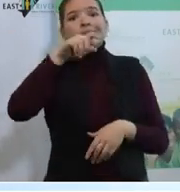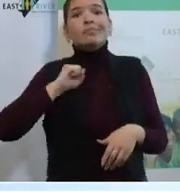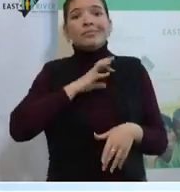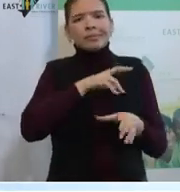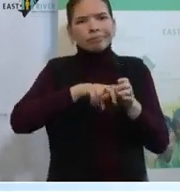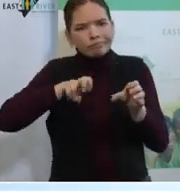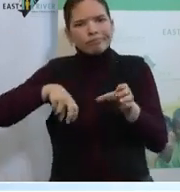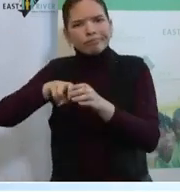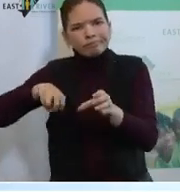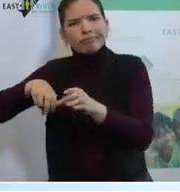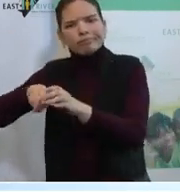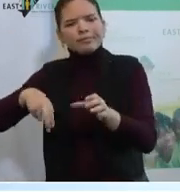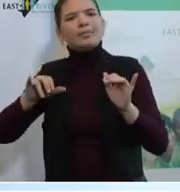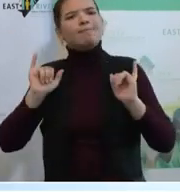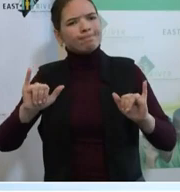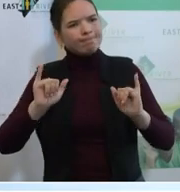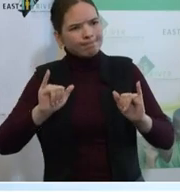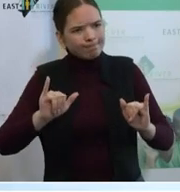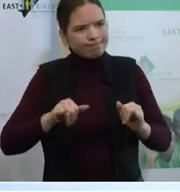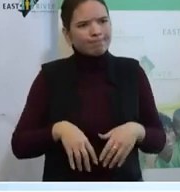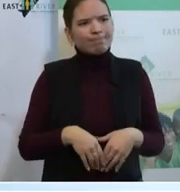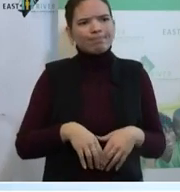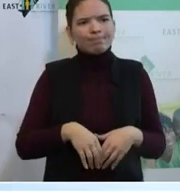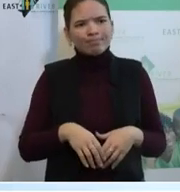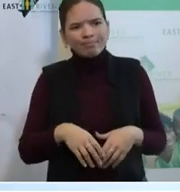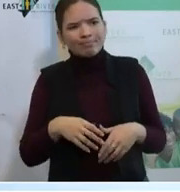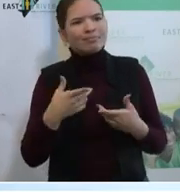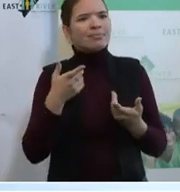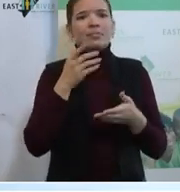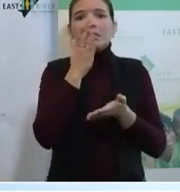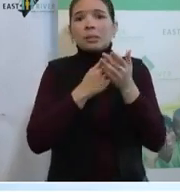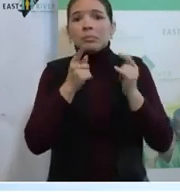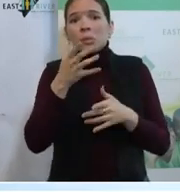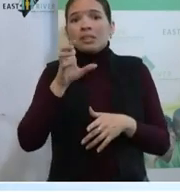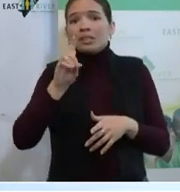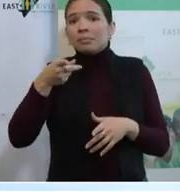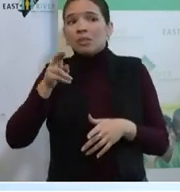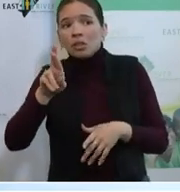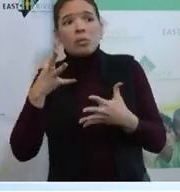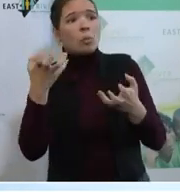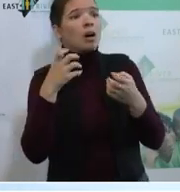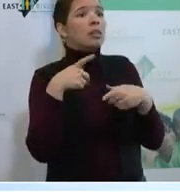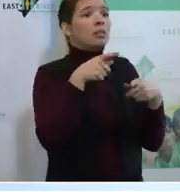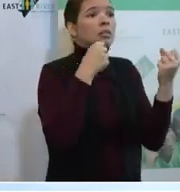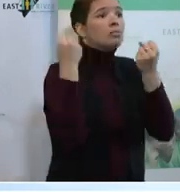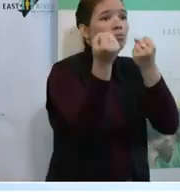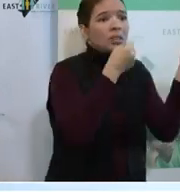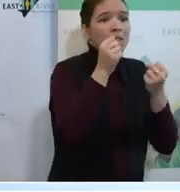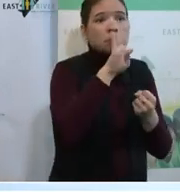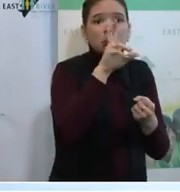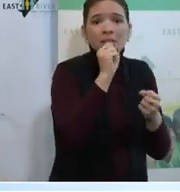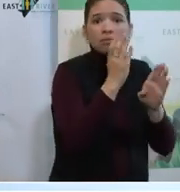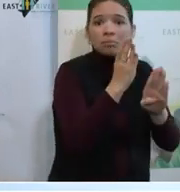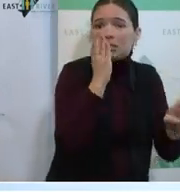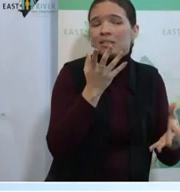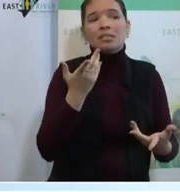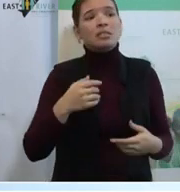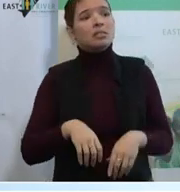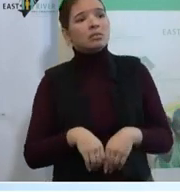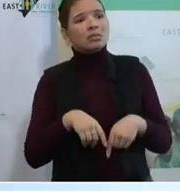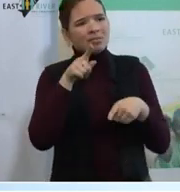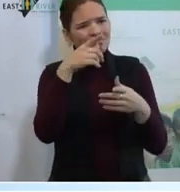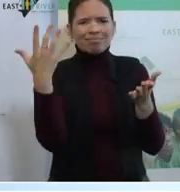DPR, if you want to drive a bus, call us, because we are hiring and we need quality